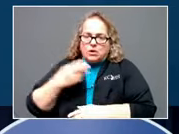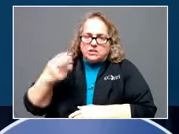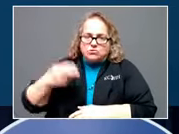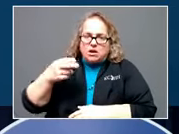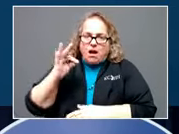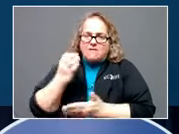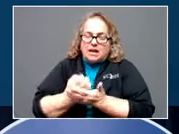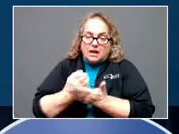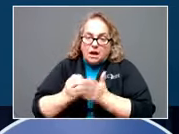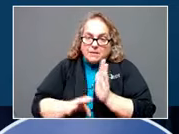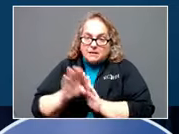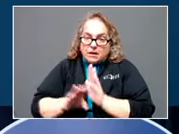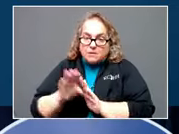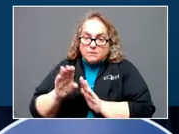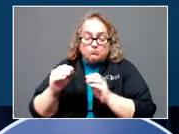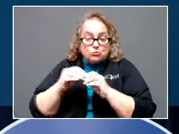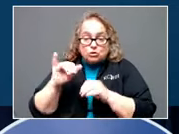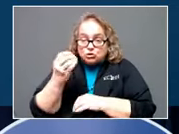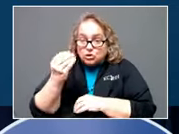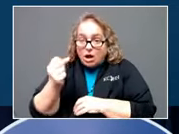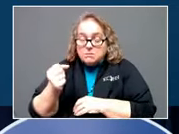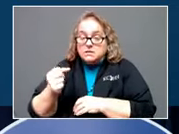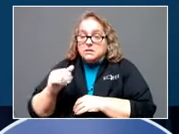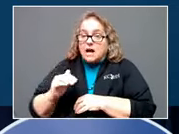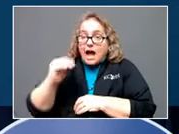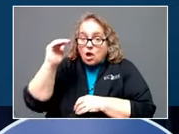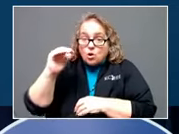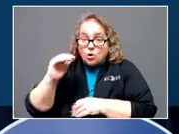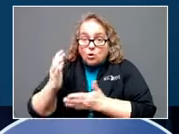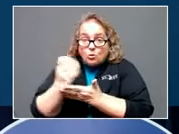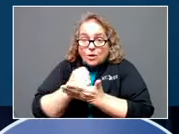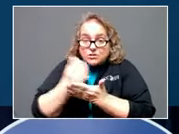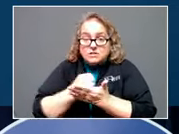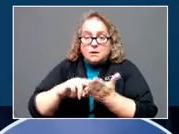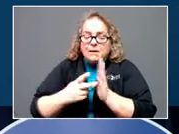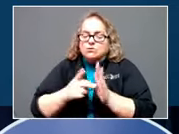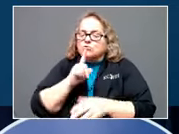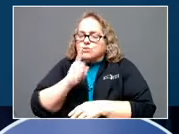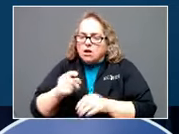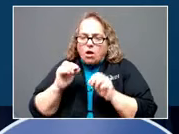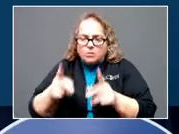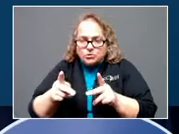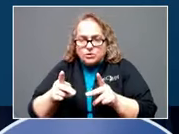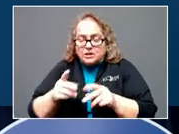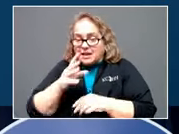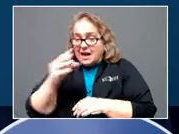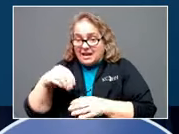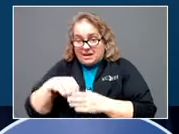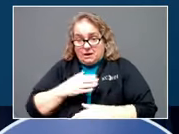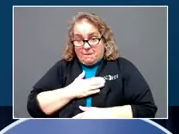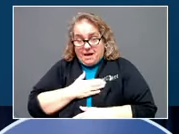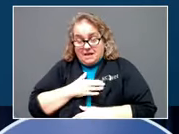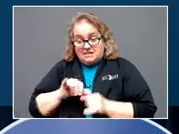development. More jobs and rising wages means real opportunity. And in my State of the Commonwealth coming